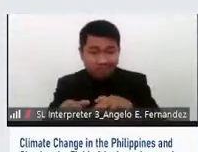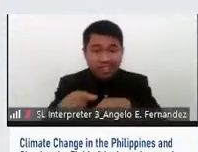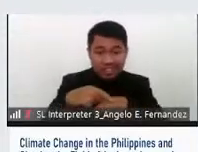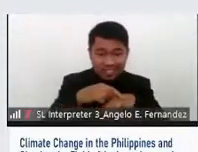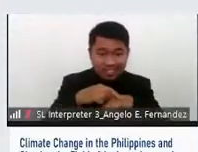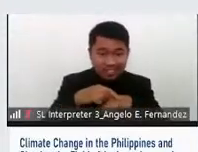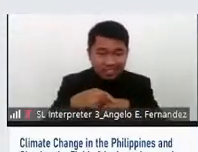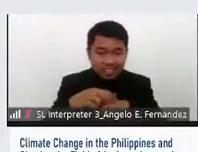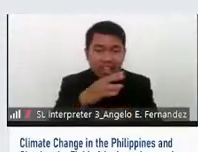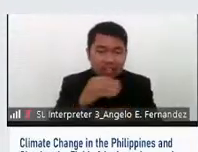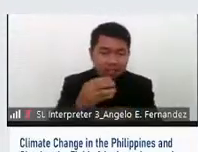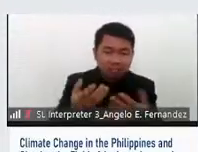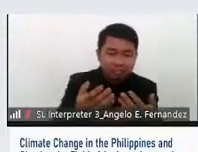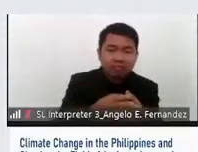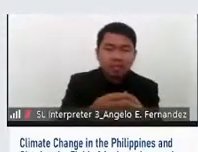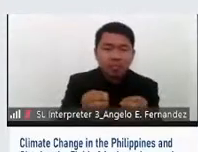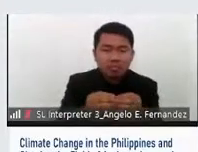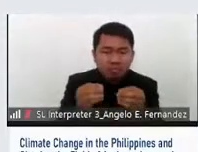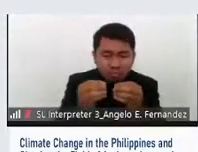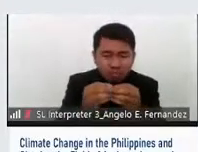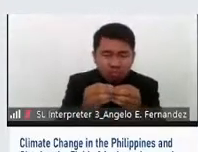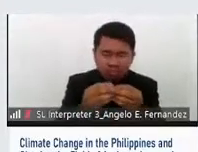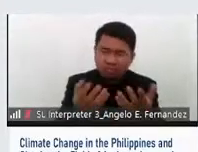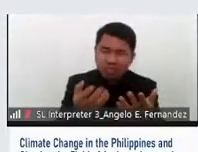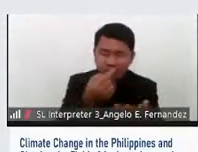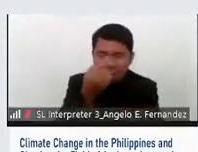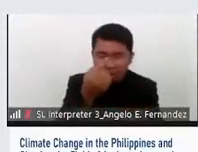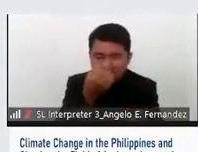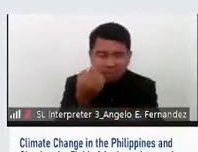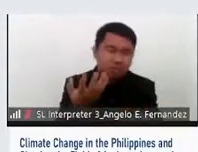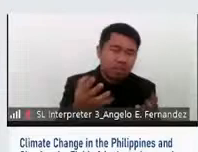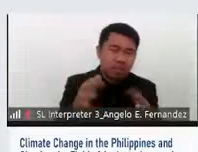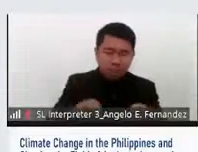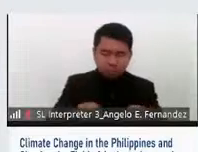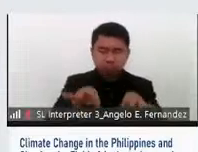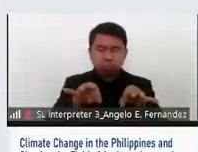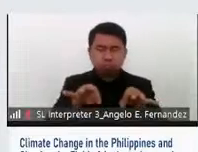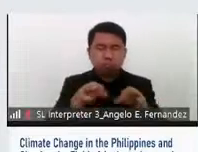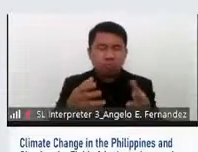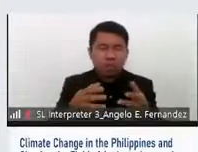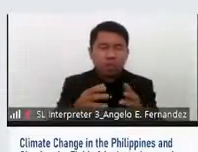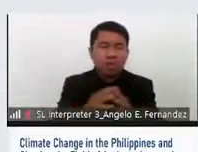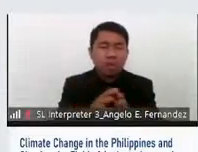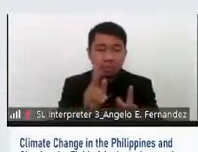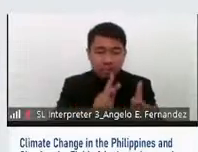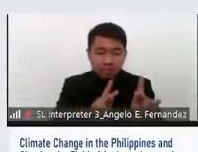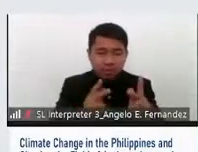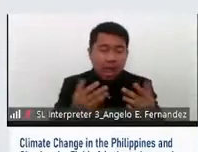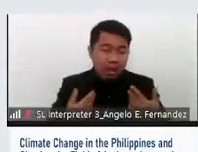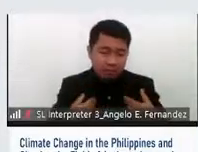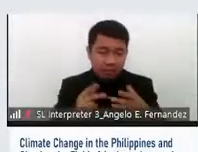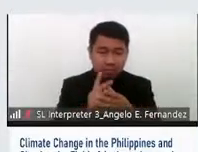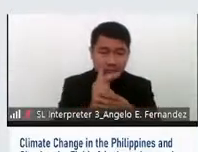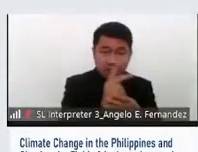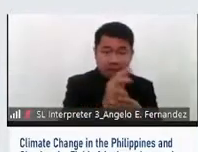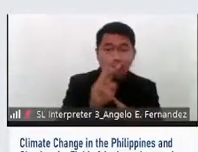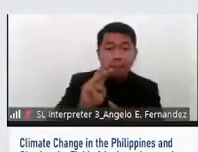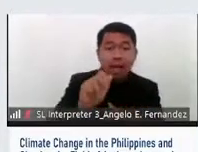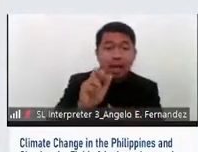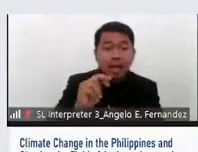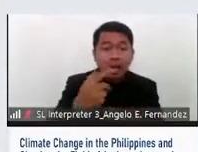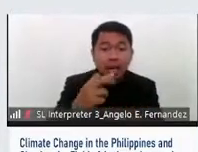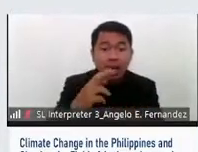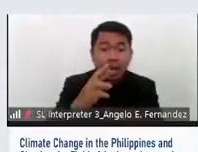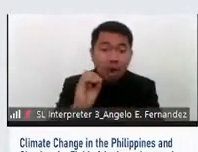downstream during massive flooding. Also, many people, of course, are planting mangroves, another effective way to challenge climate change and to help